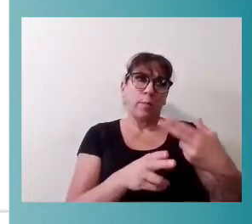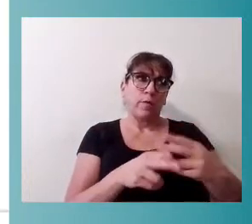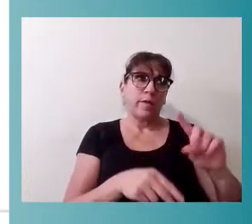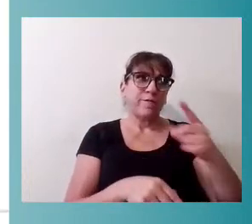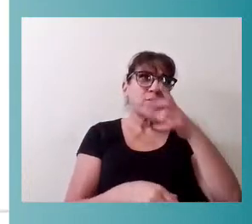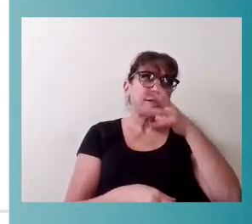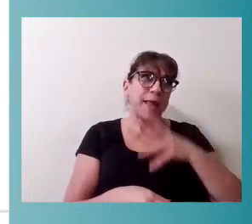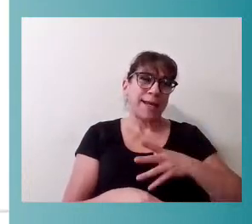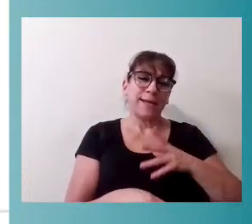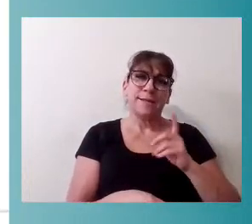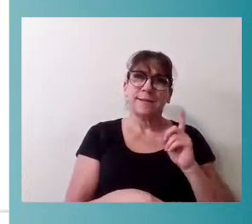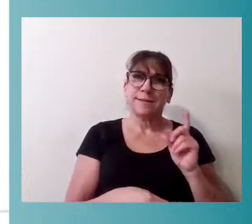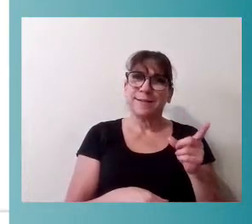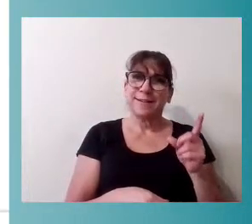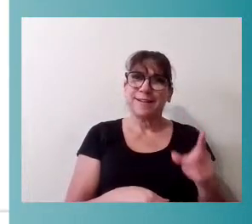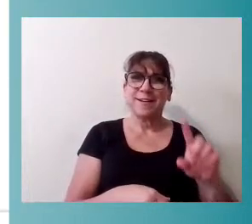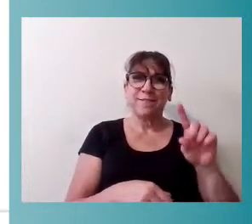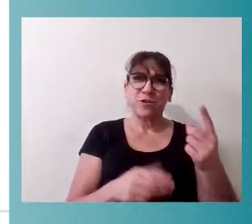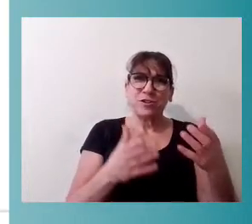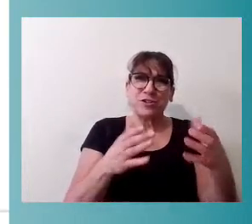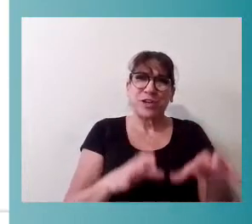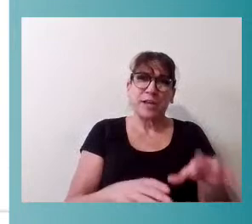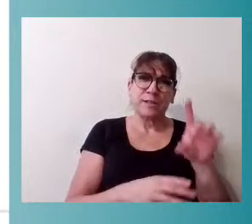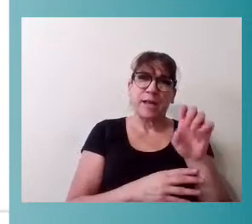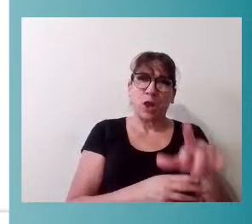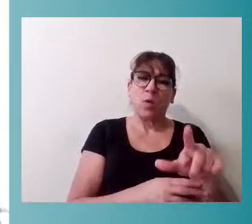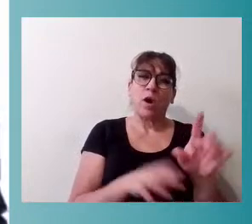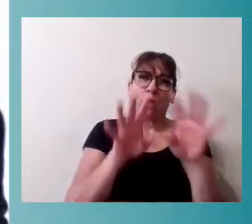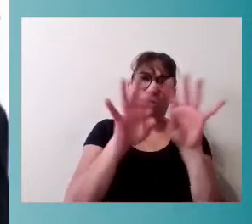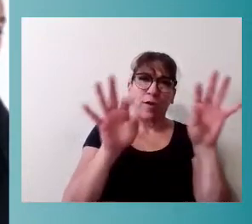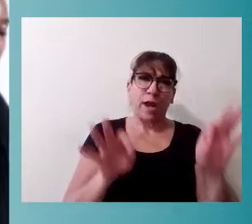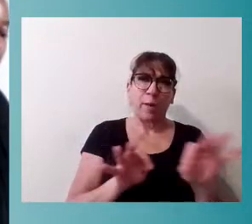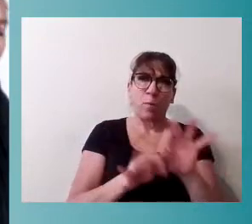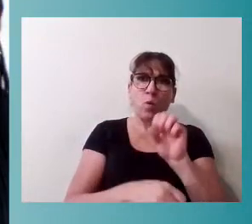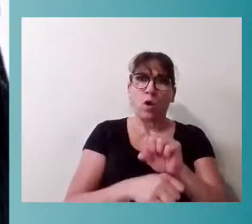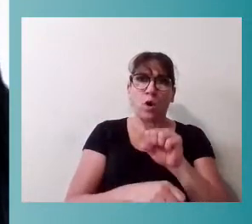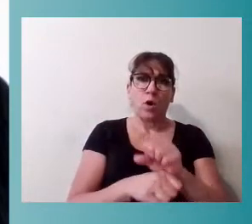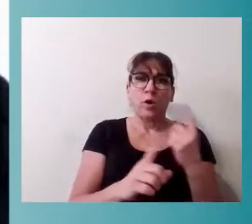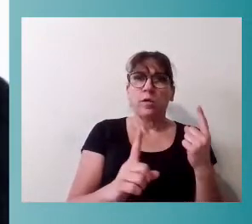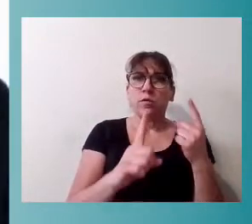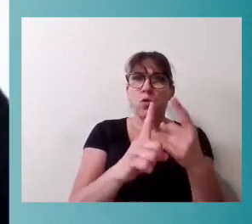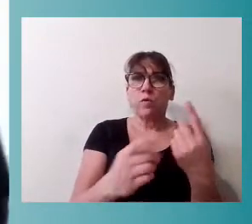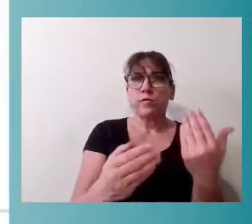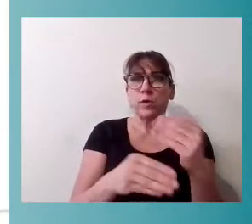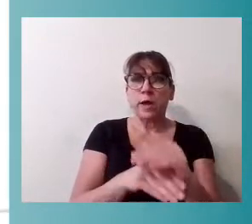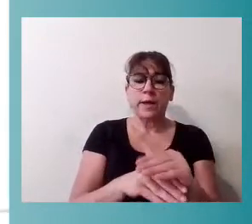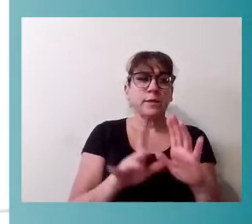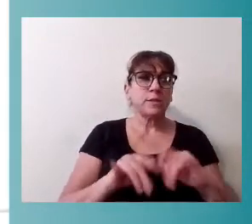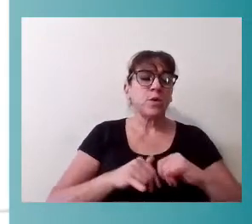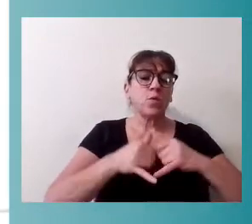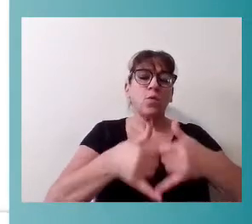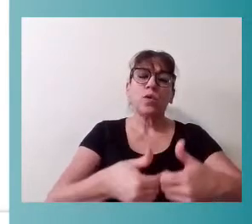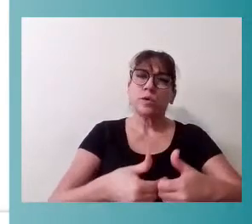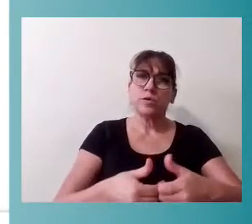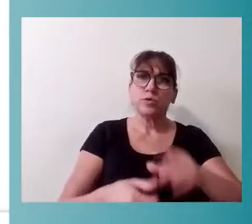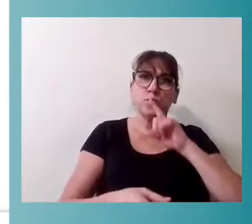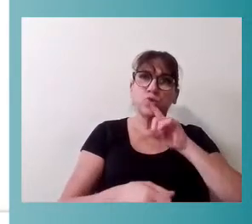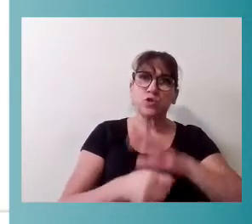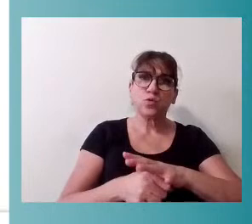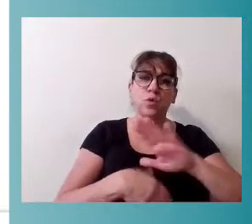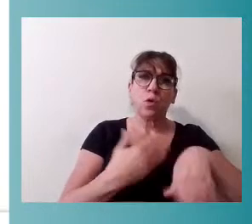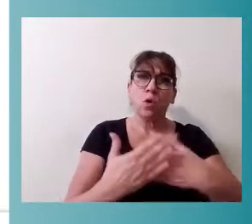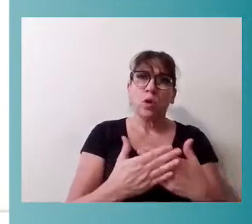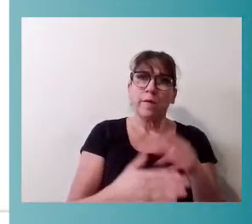Lady's First Chance Delaware framework. The goal of tonight's award is to ensure all of